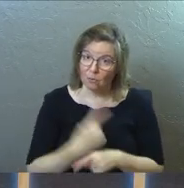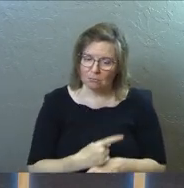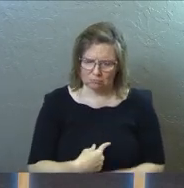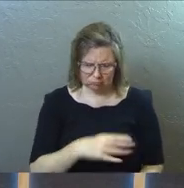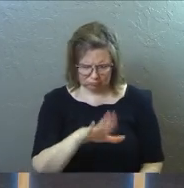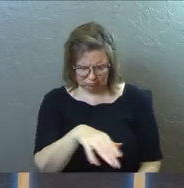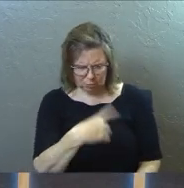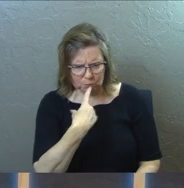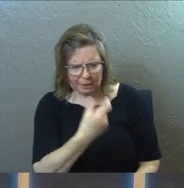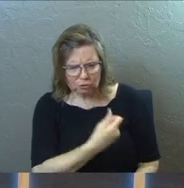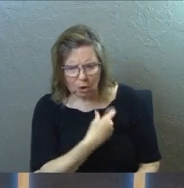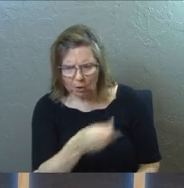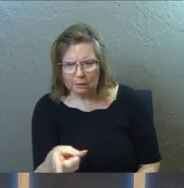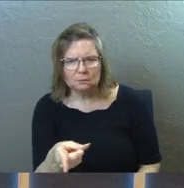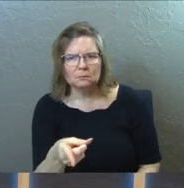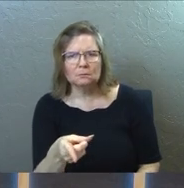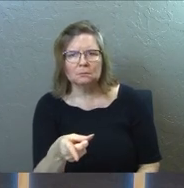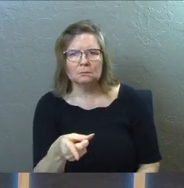Say you're sorry.